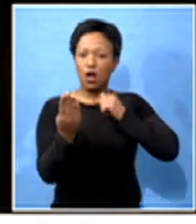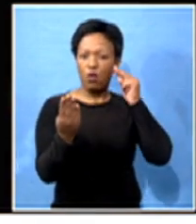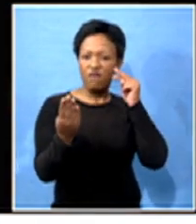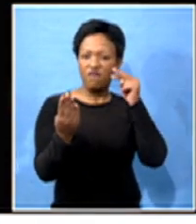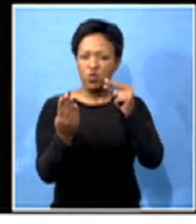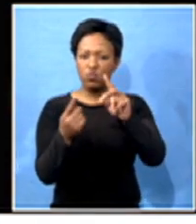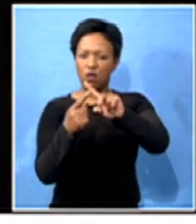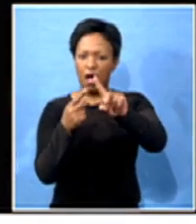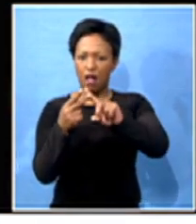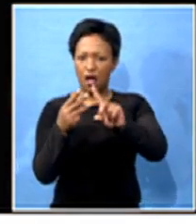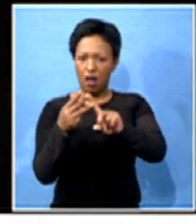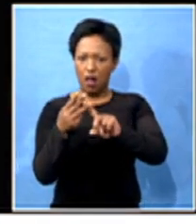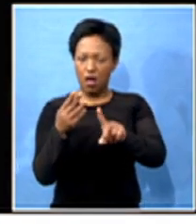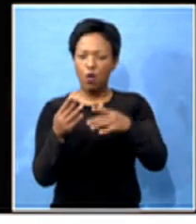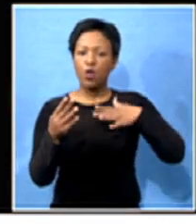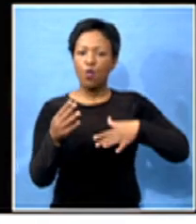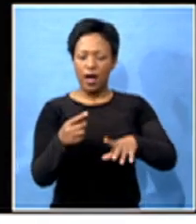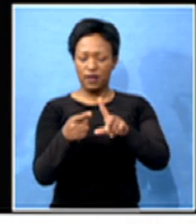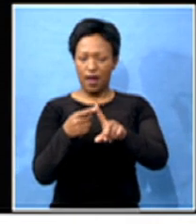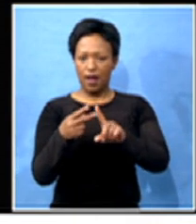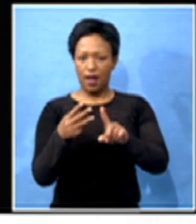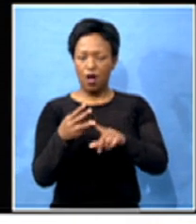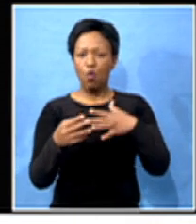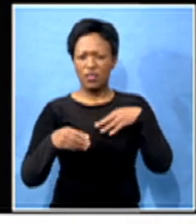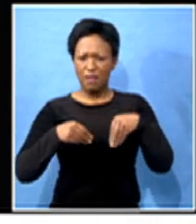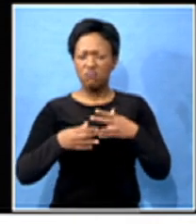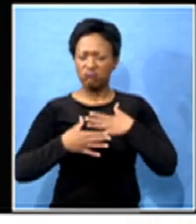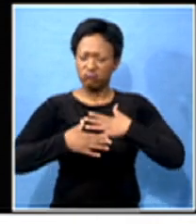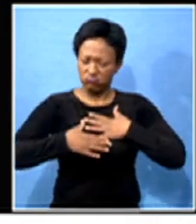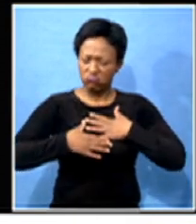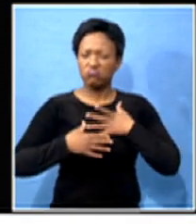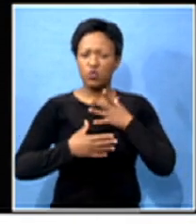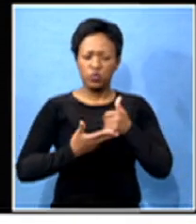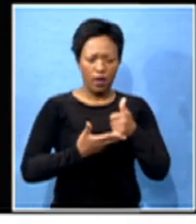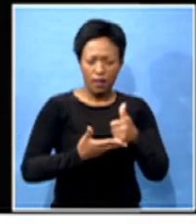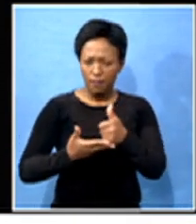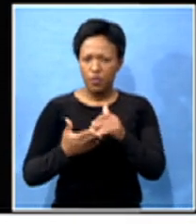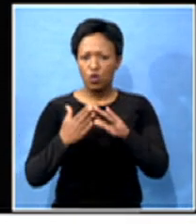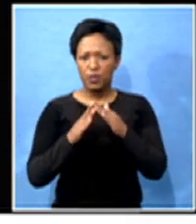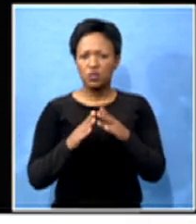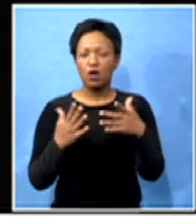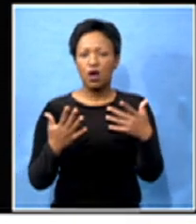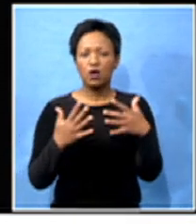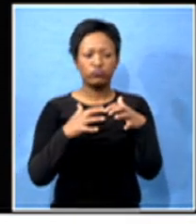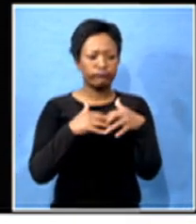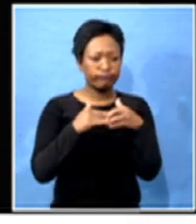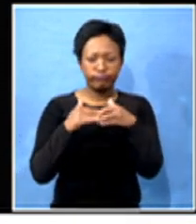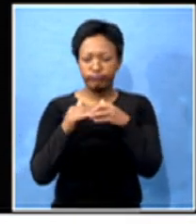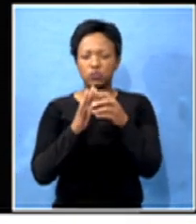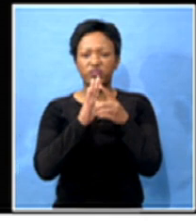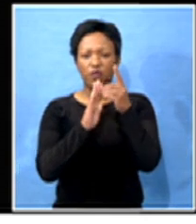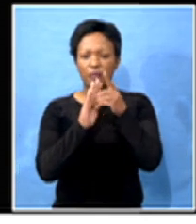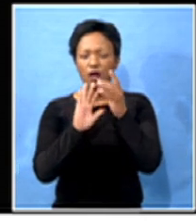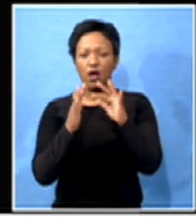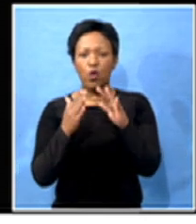that we want, because the mining companies are willing to assist the communities in terms of certain developments that the